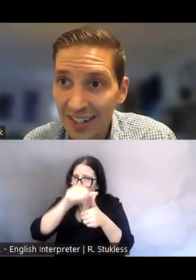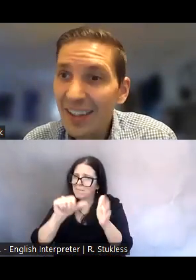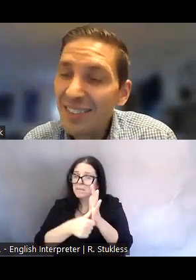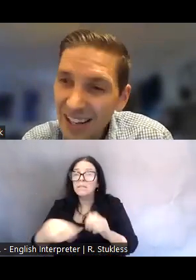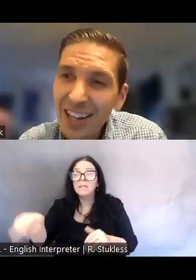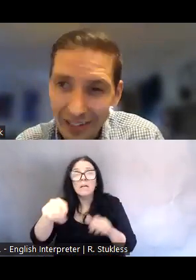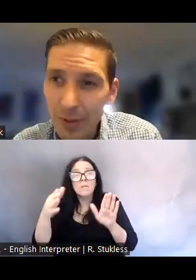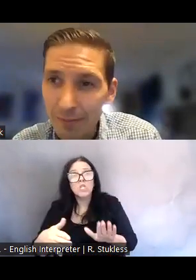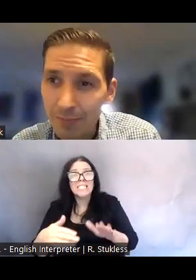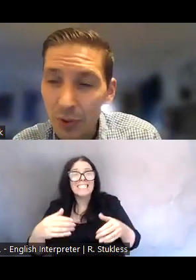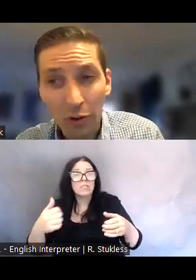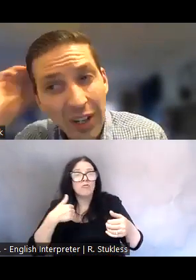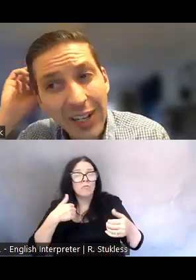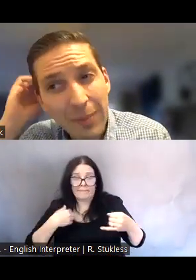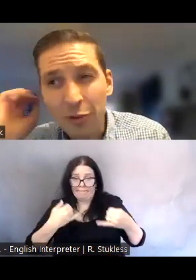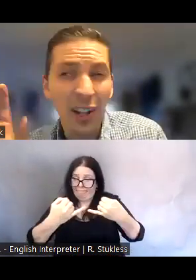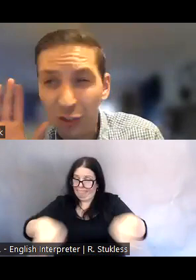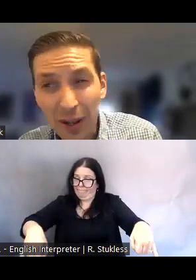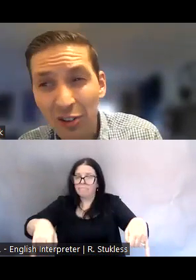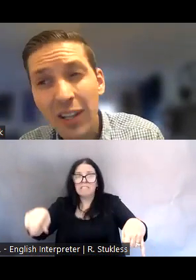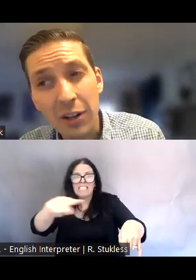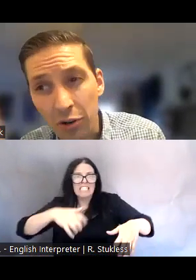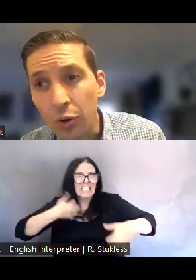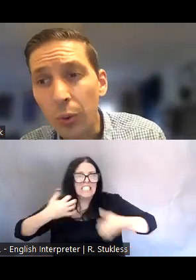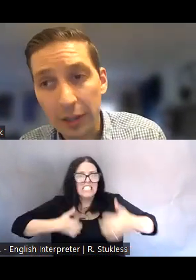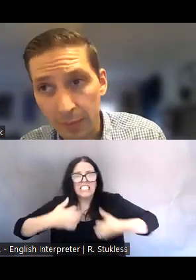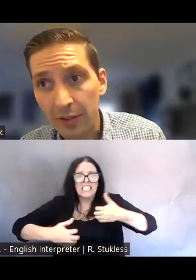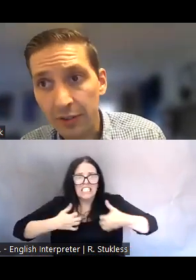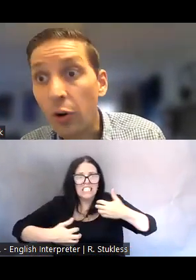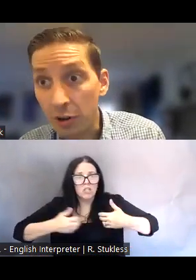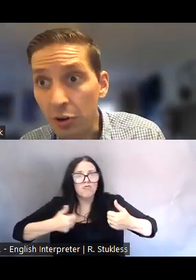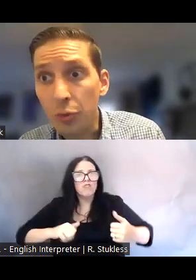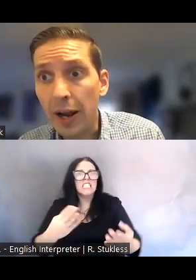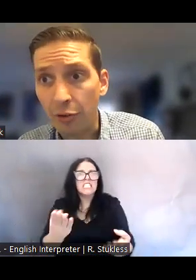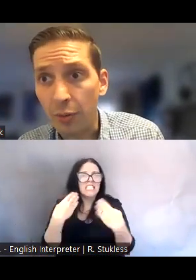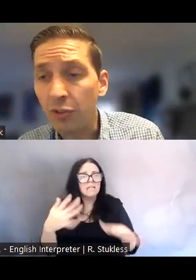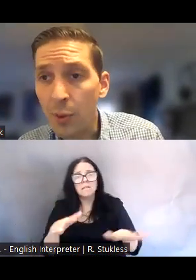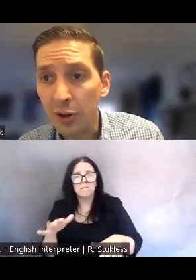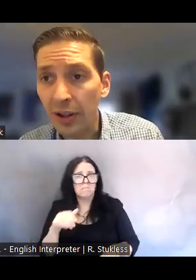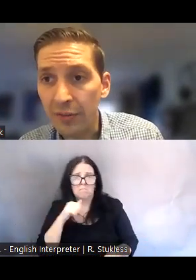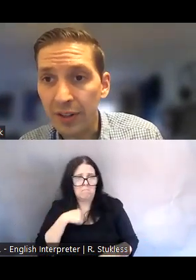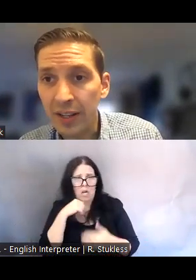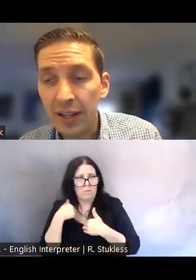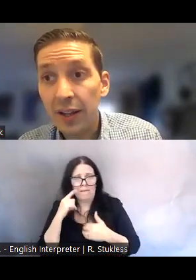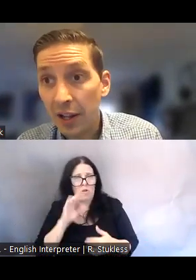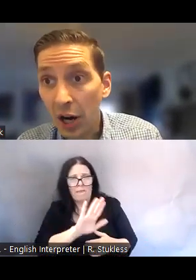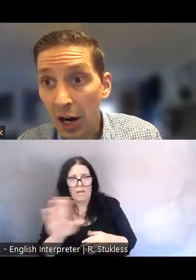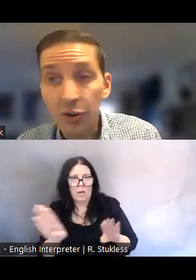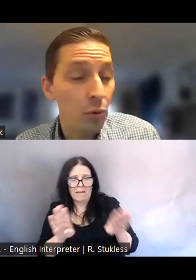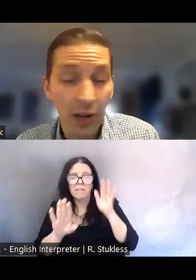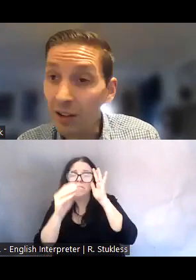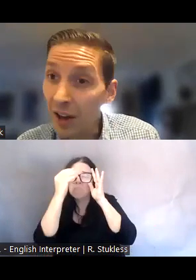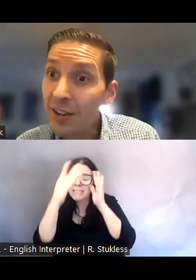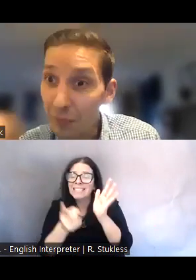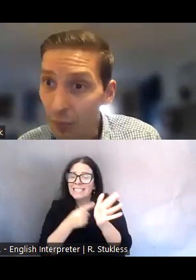else. Setting a limit or setting a boundary, especially a new limit or a new boundary with someone in your life, can